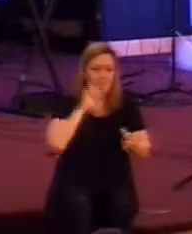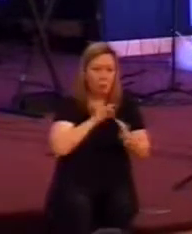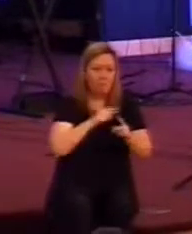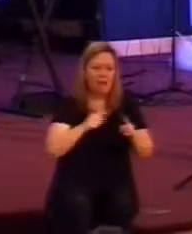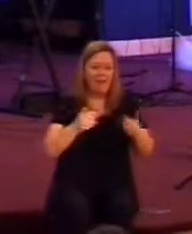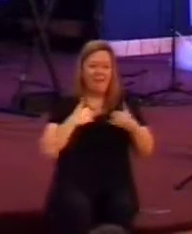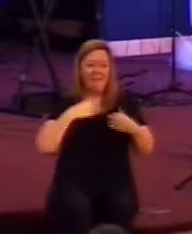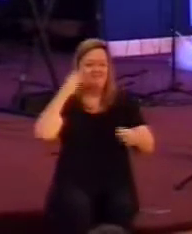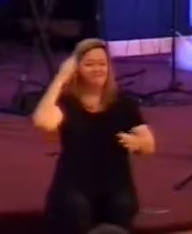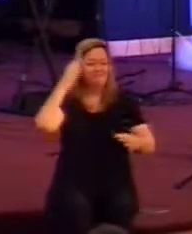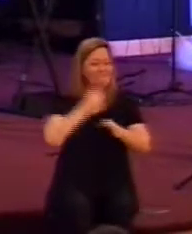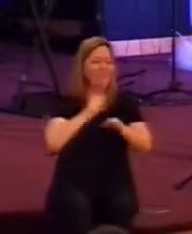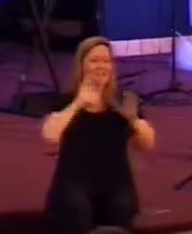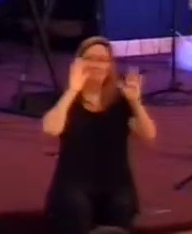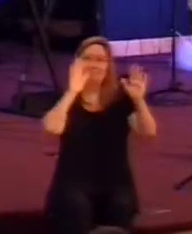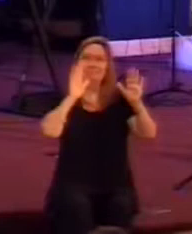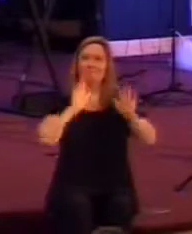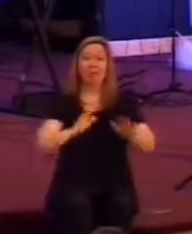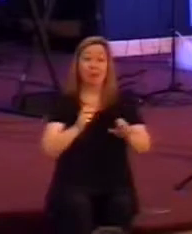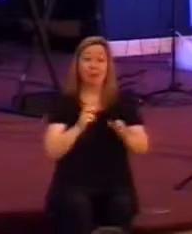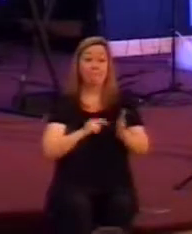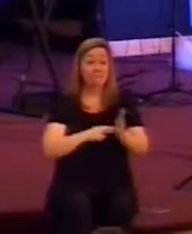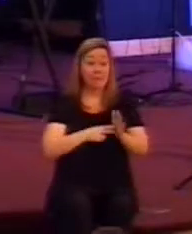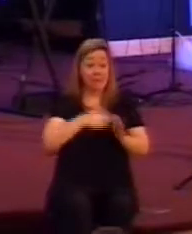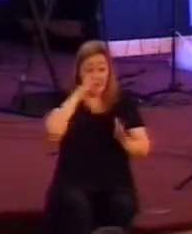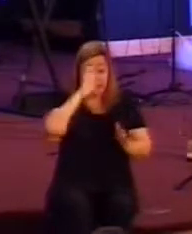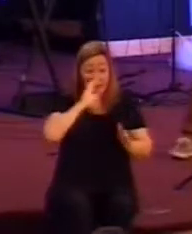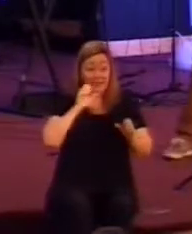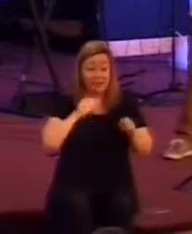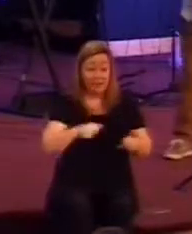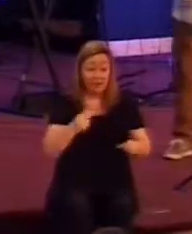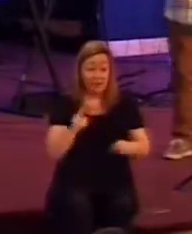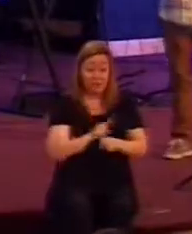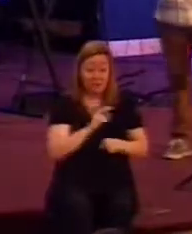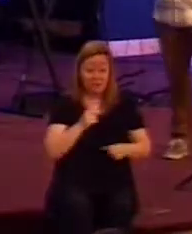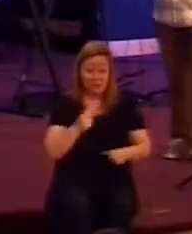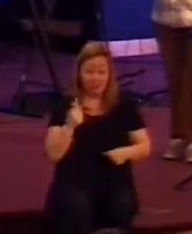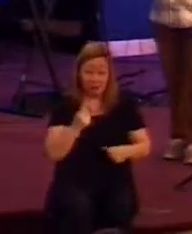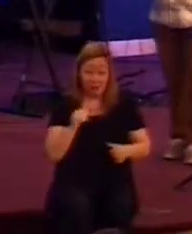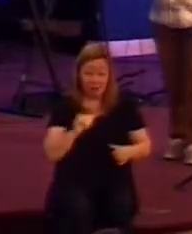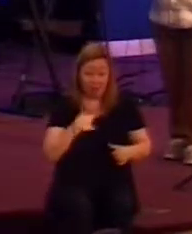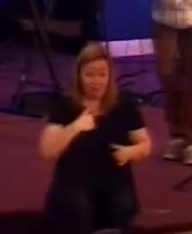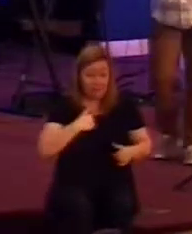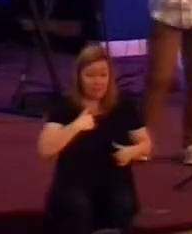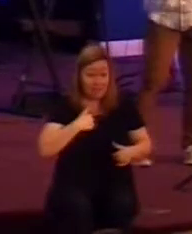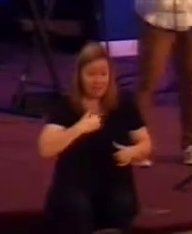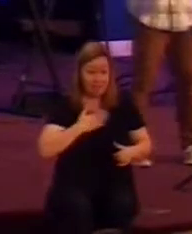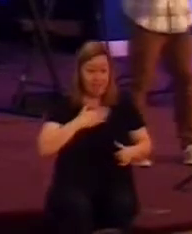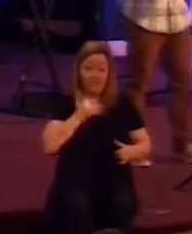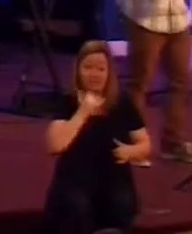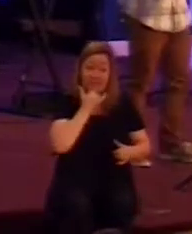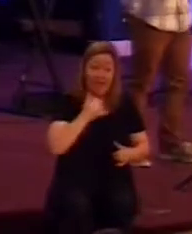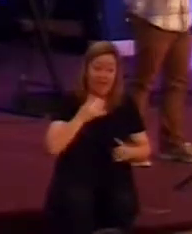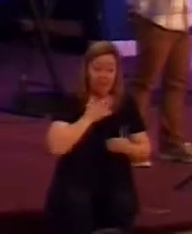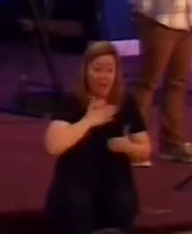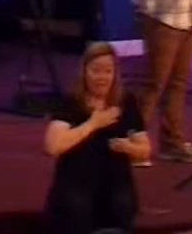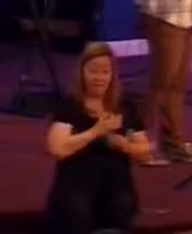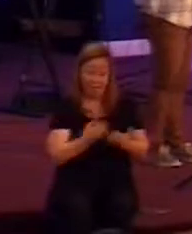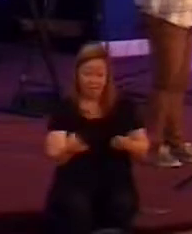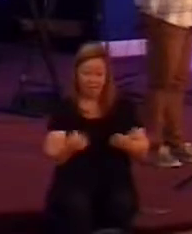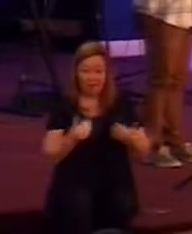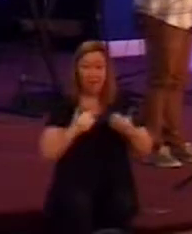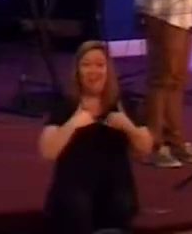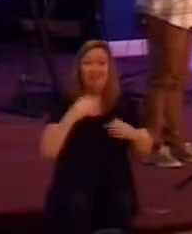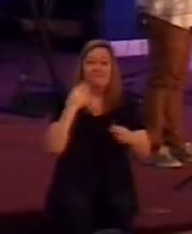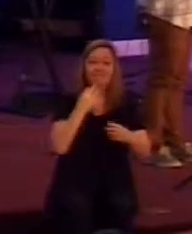somebody like me. That means that God is willing to work with my mistakes, my failures, and I can actually have the faith that